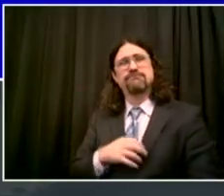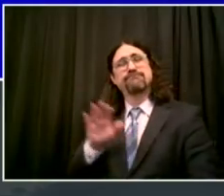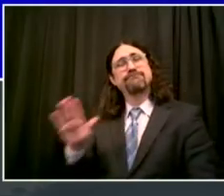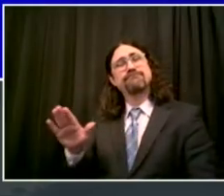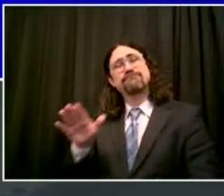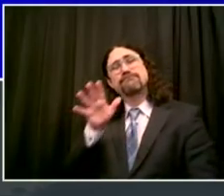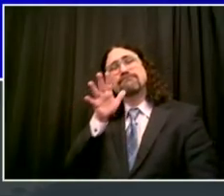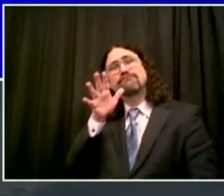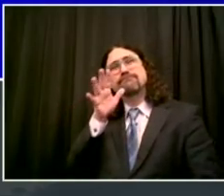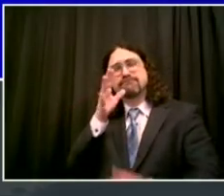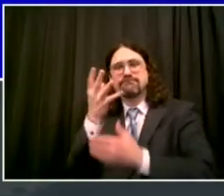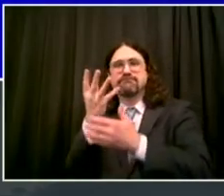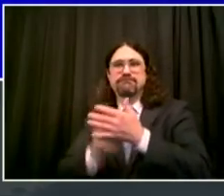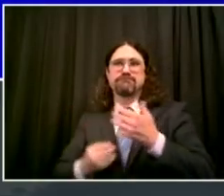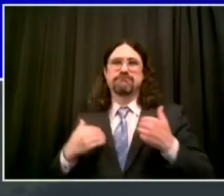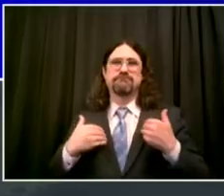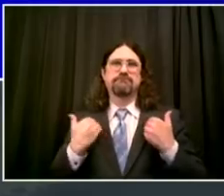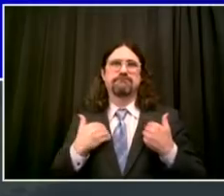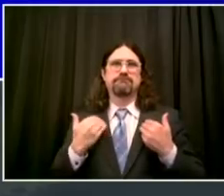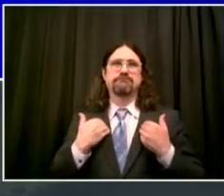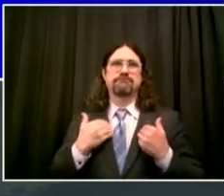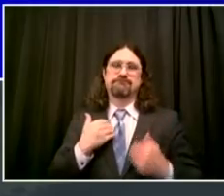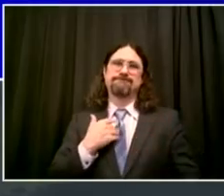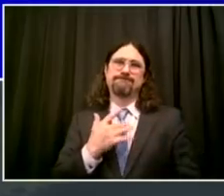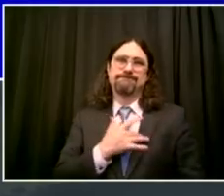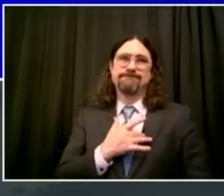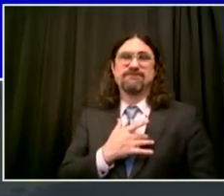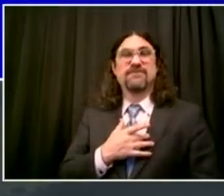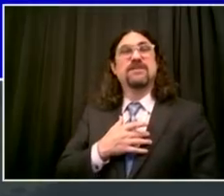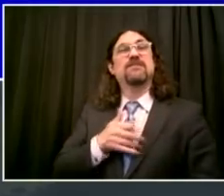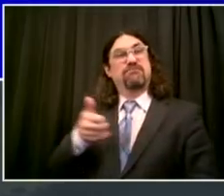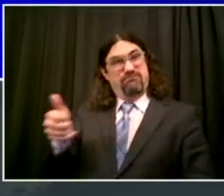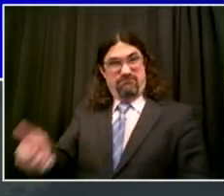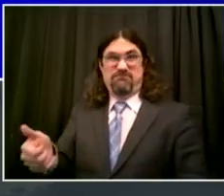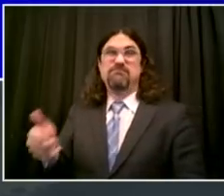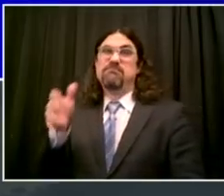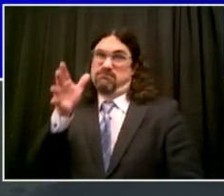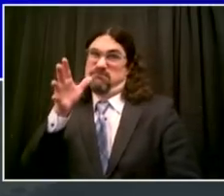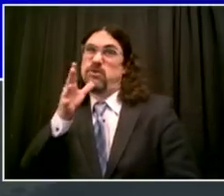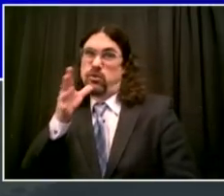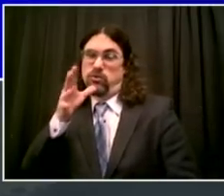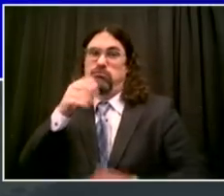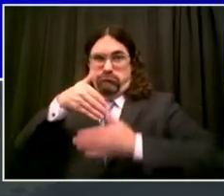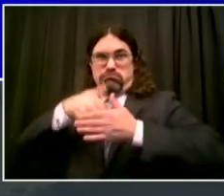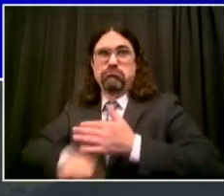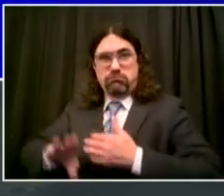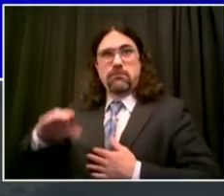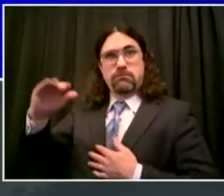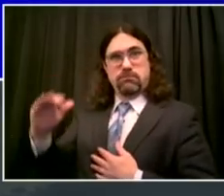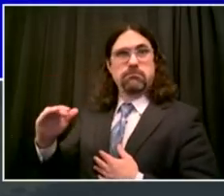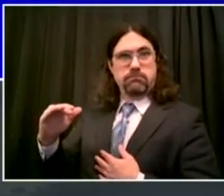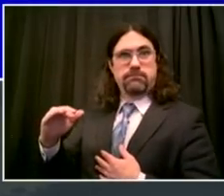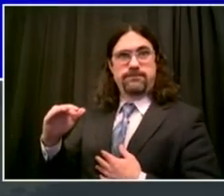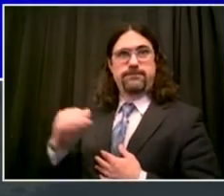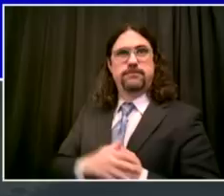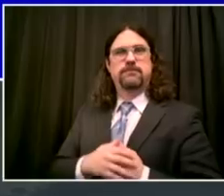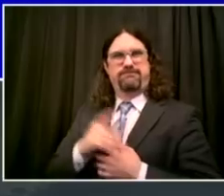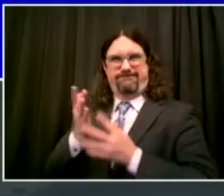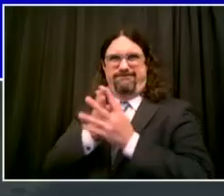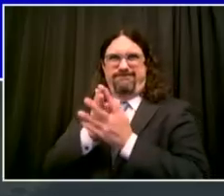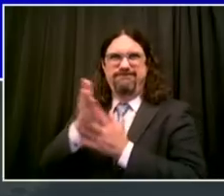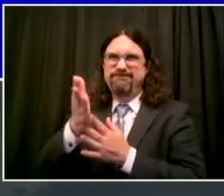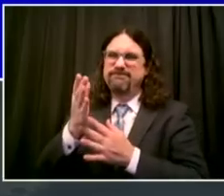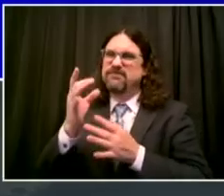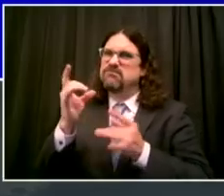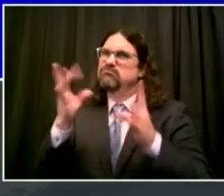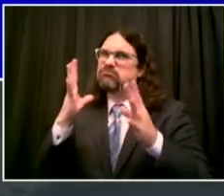mom herself, dealt with so many of the challenges that come with poverty, ended up homeless for a